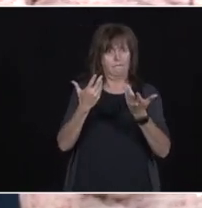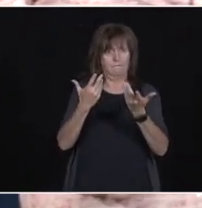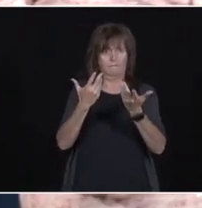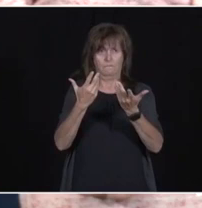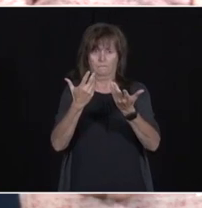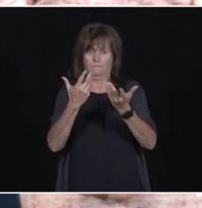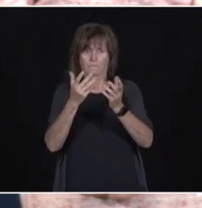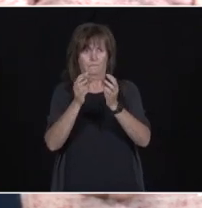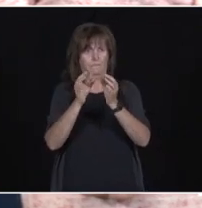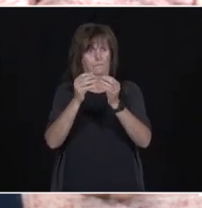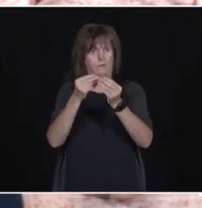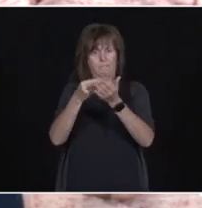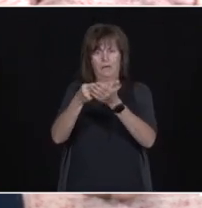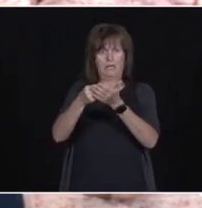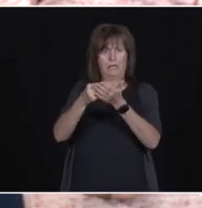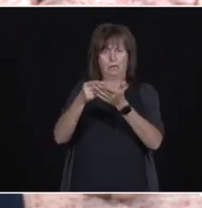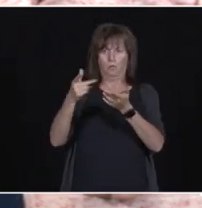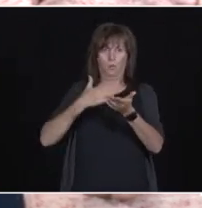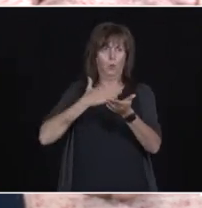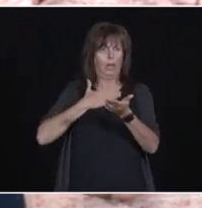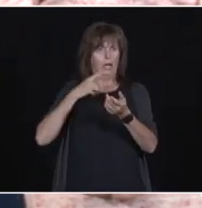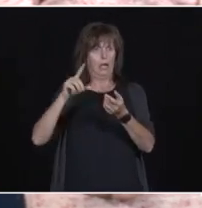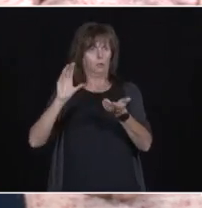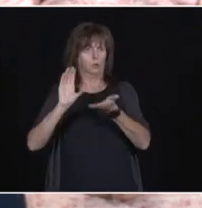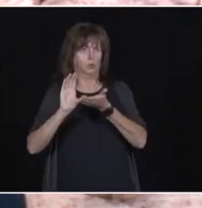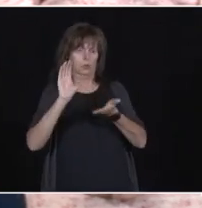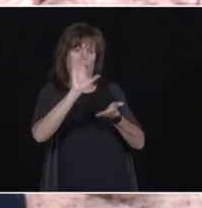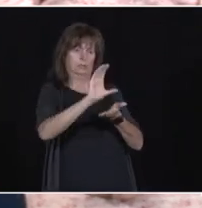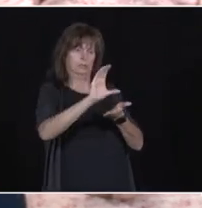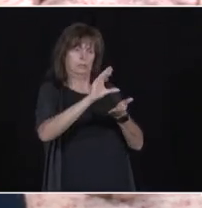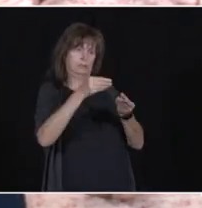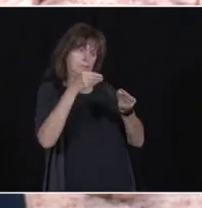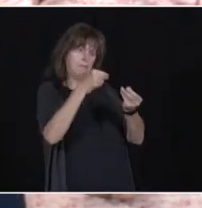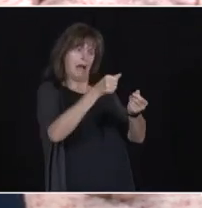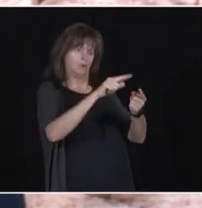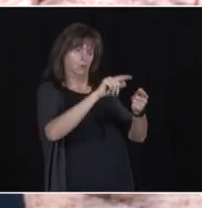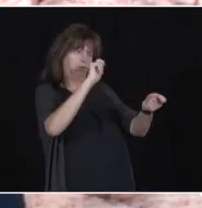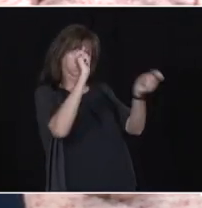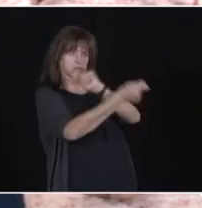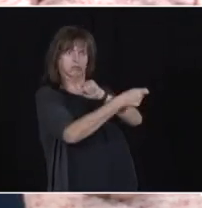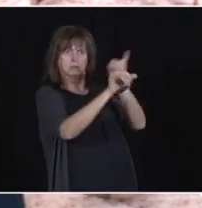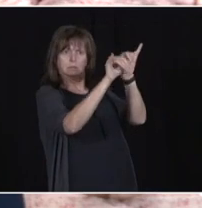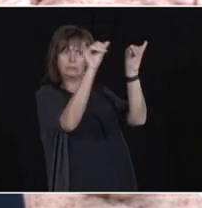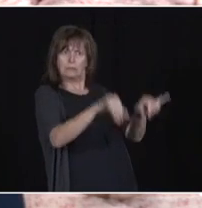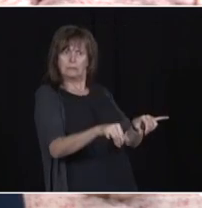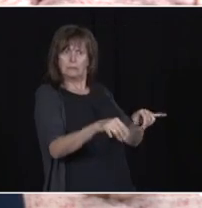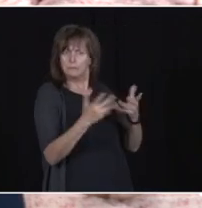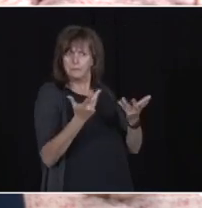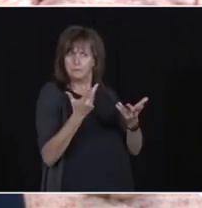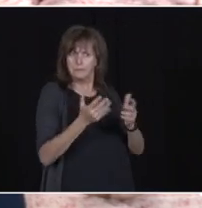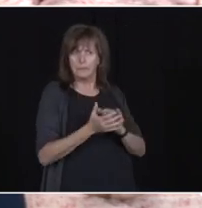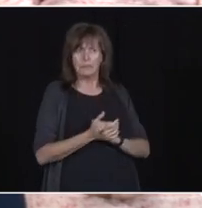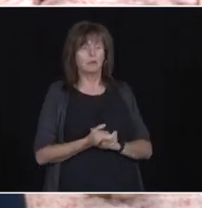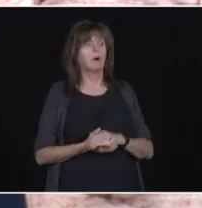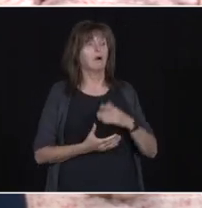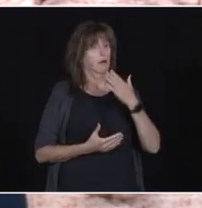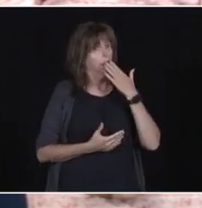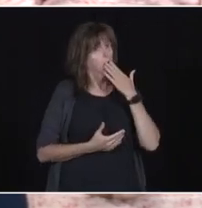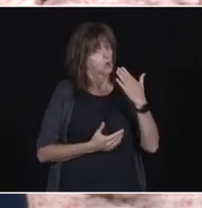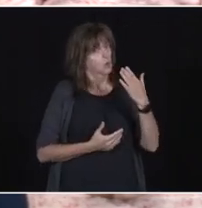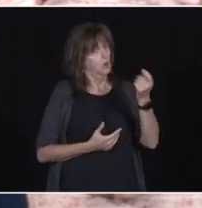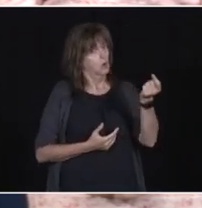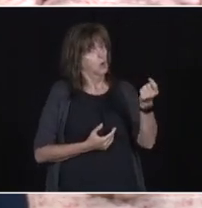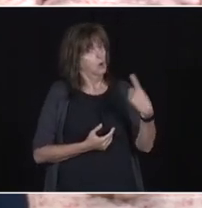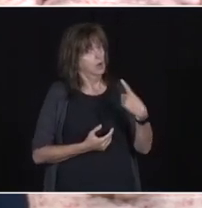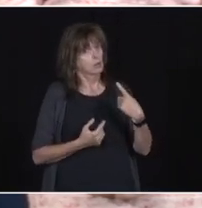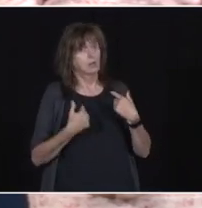seniors deserve? Well, it's a good question. I put my money where our mouth is. We're putting $1.75 billion into long-term care. It's